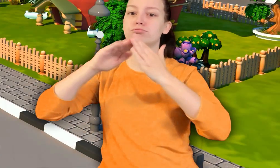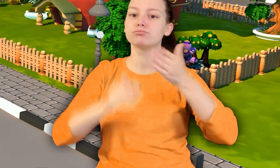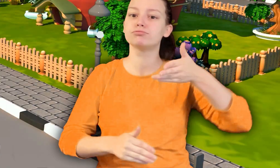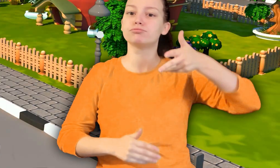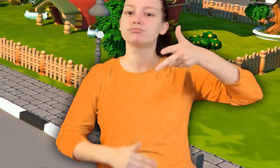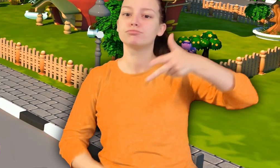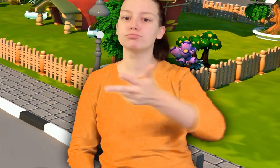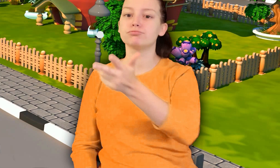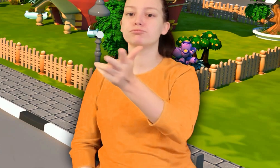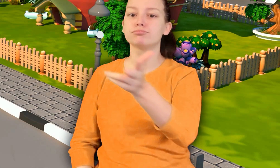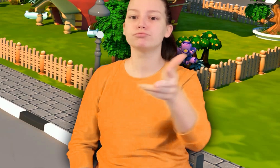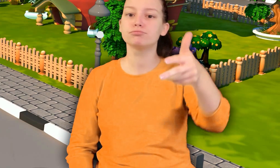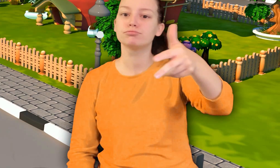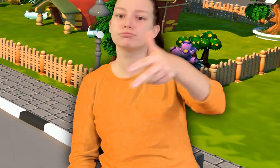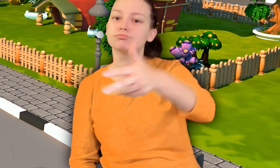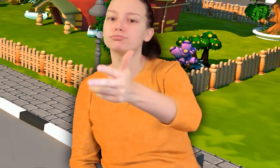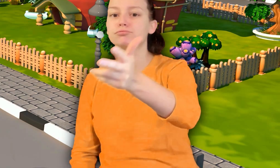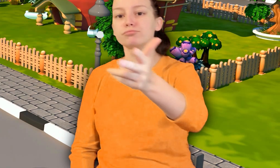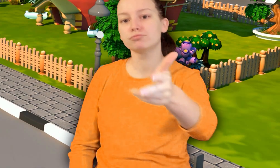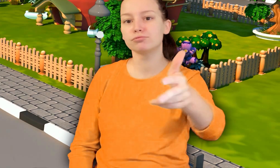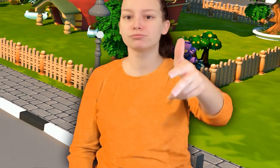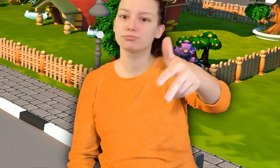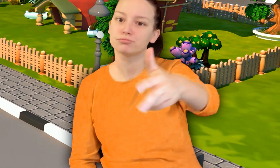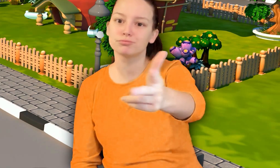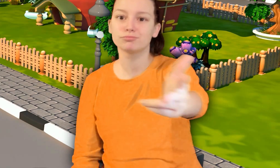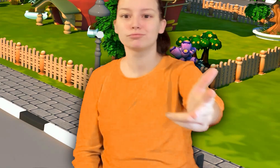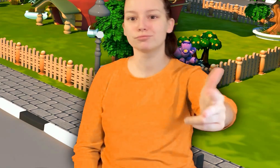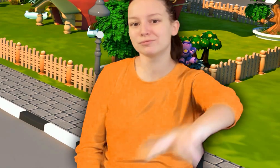the town.